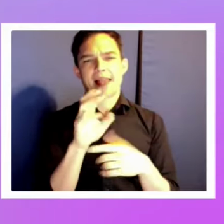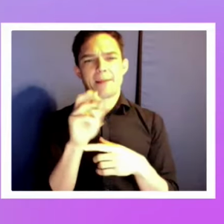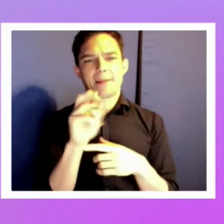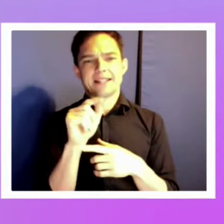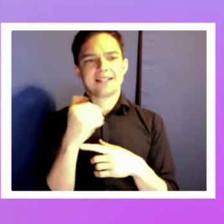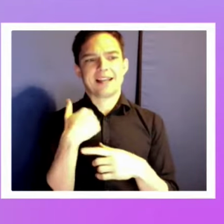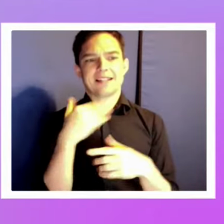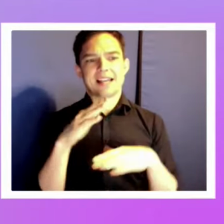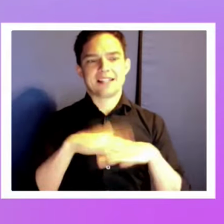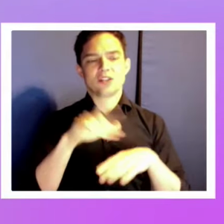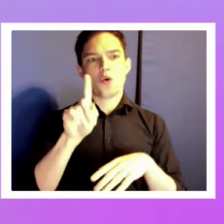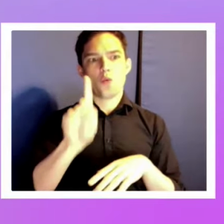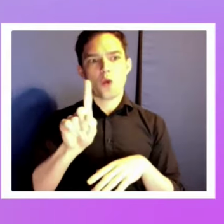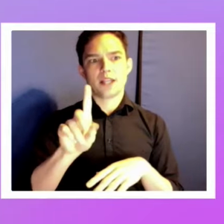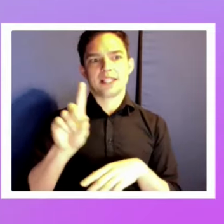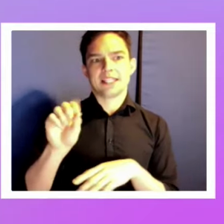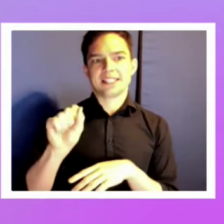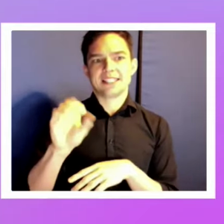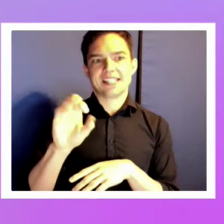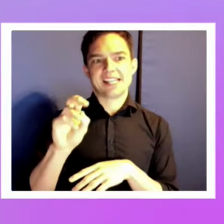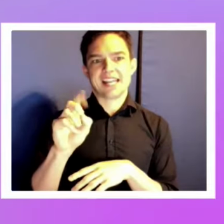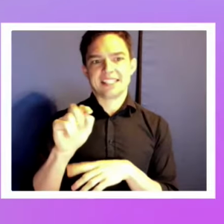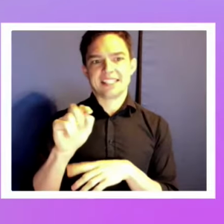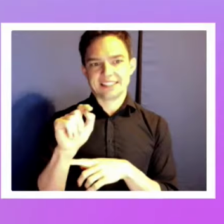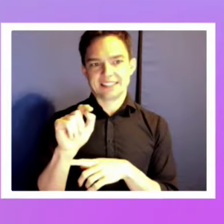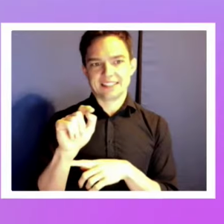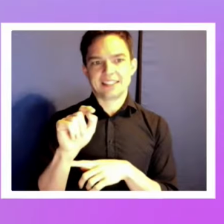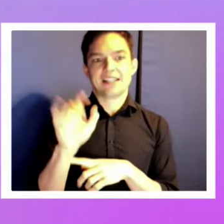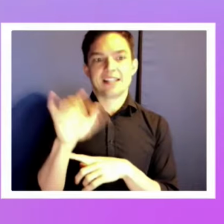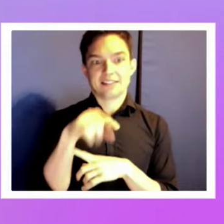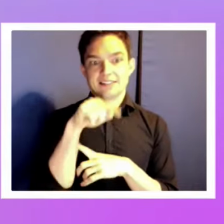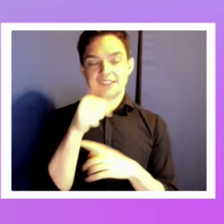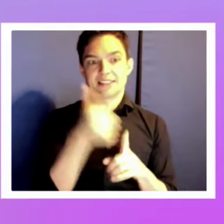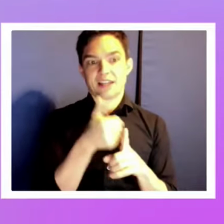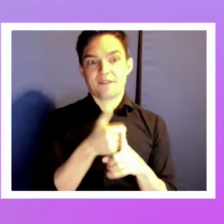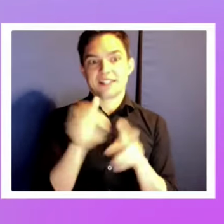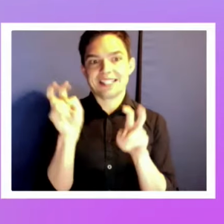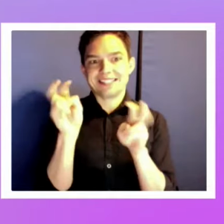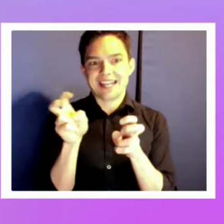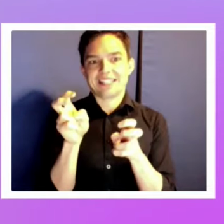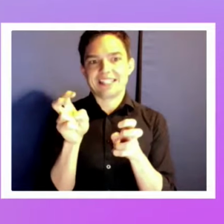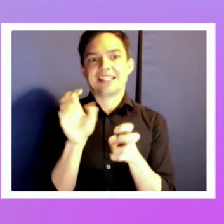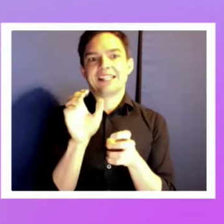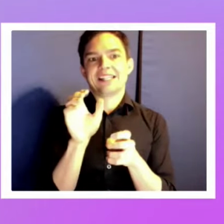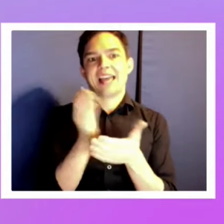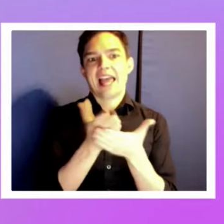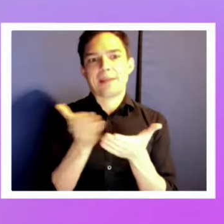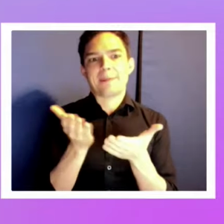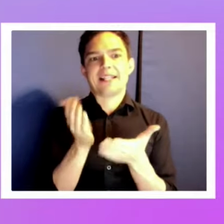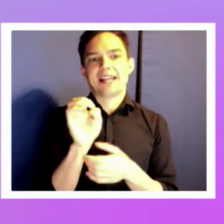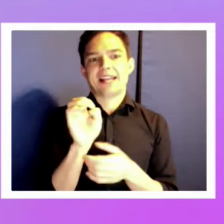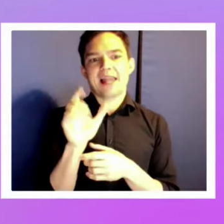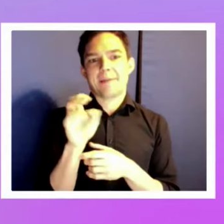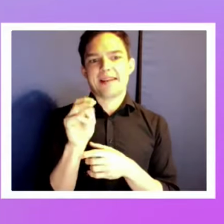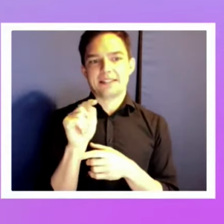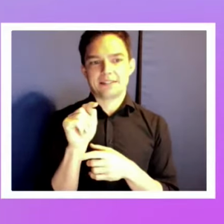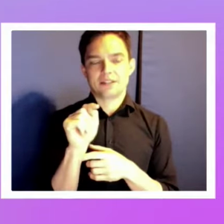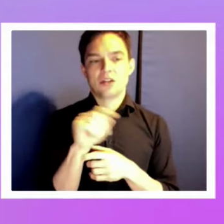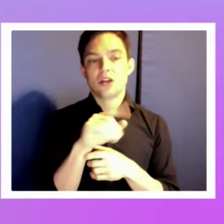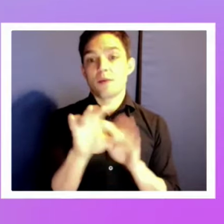that is a title element. So in the applicability, we've selected this root element only if it